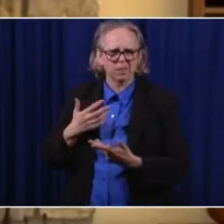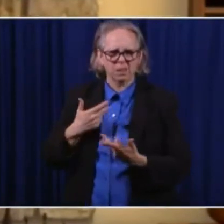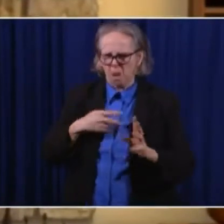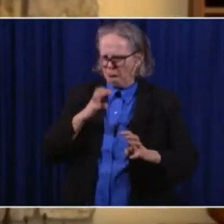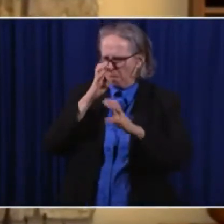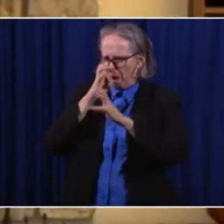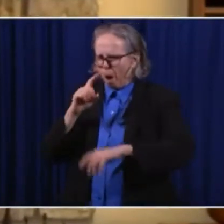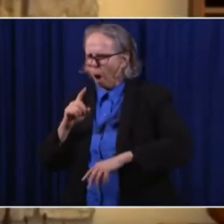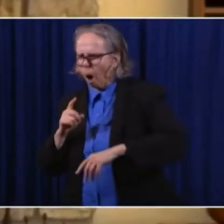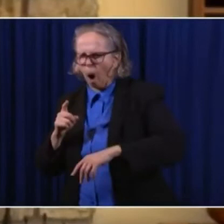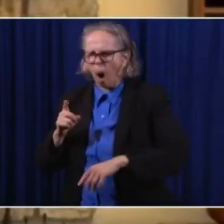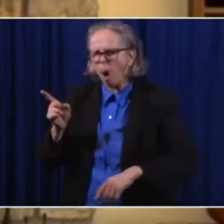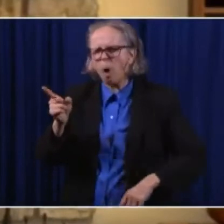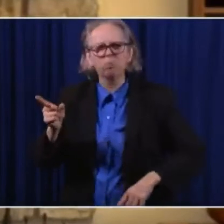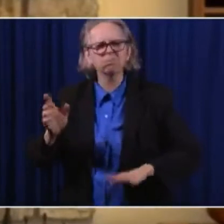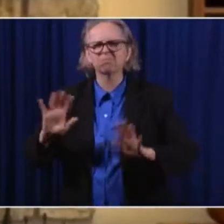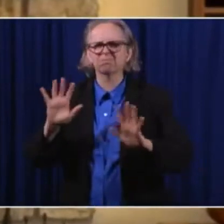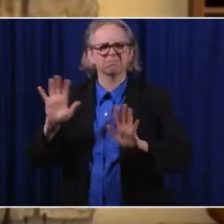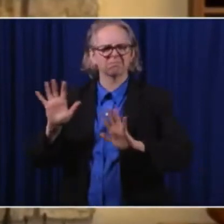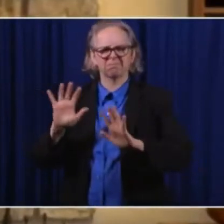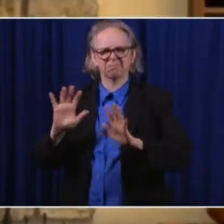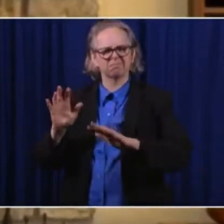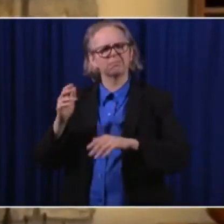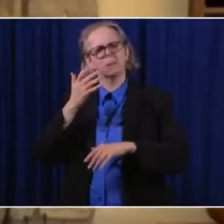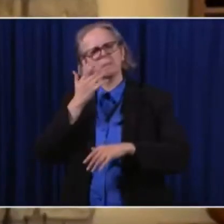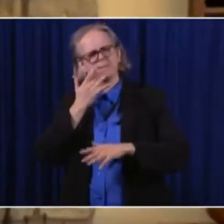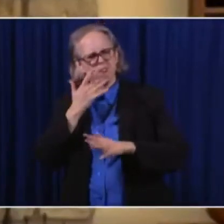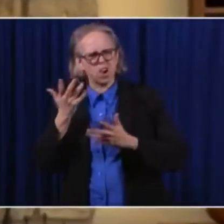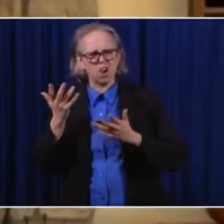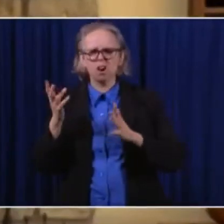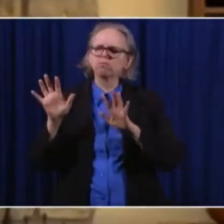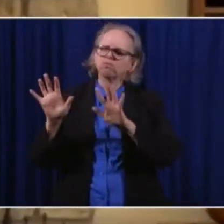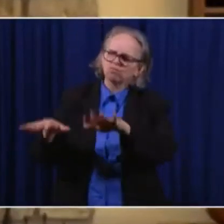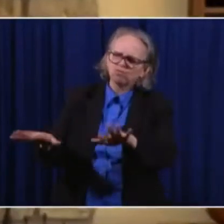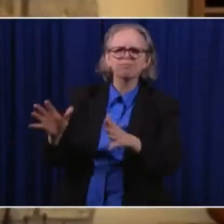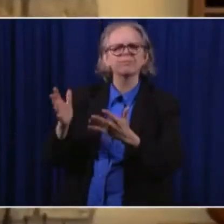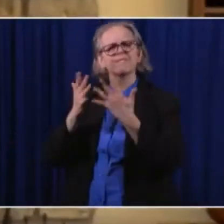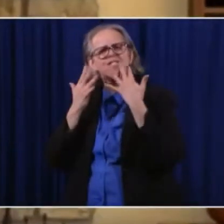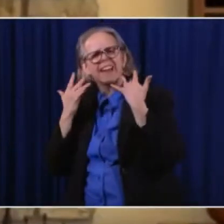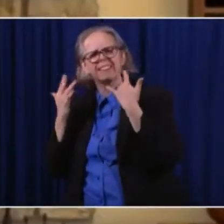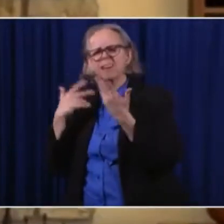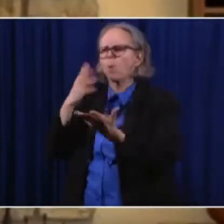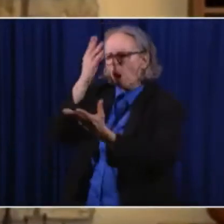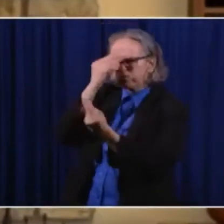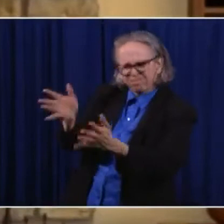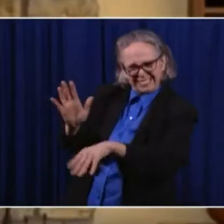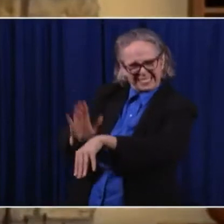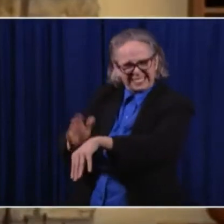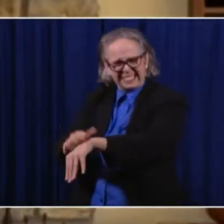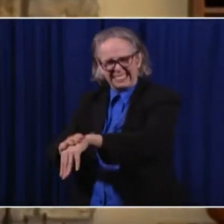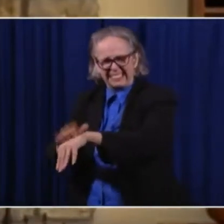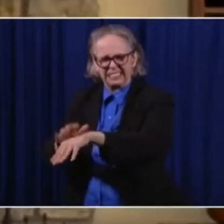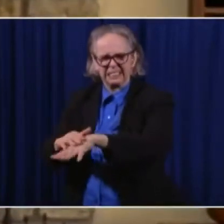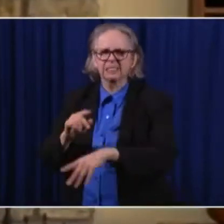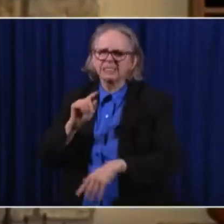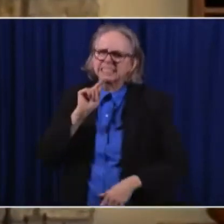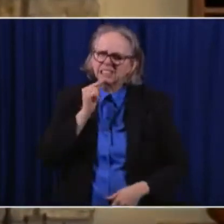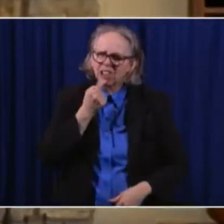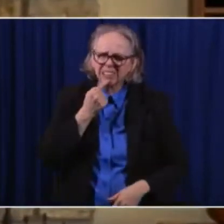to put law enforcement in a difficult position. On the other hand, it is a serious matter, and we need to deal with